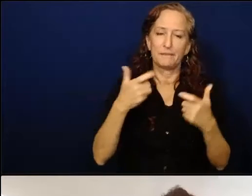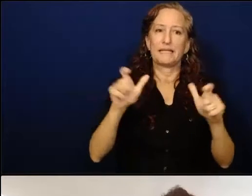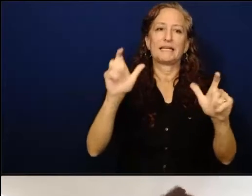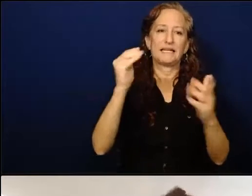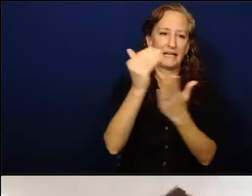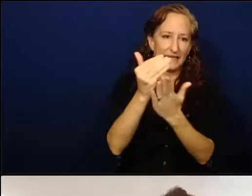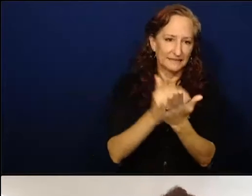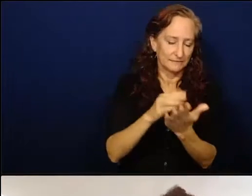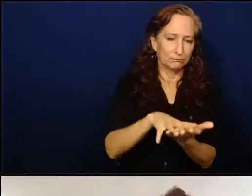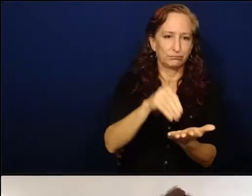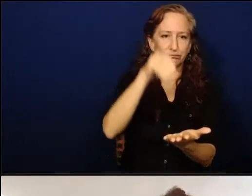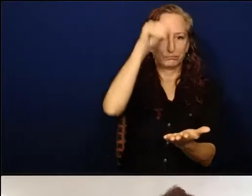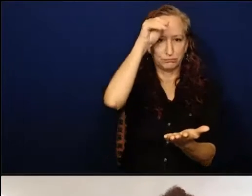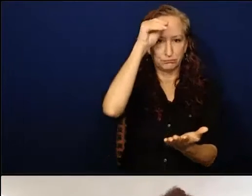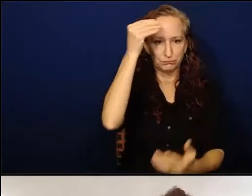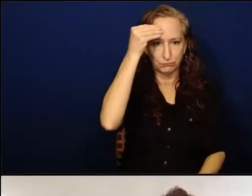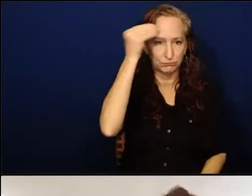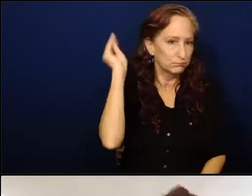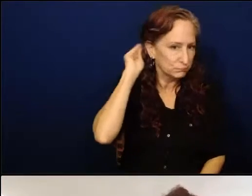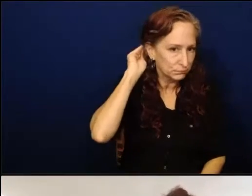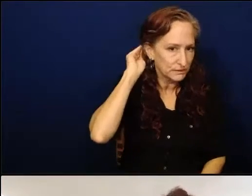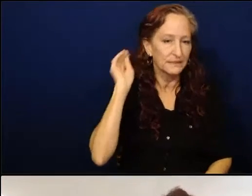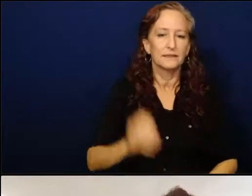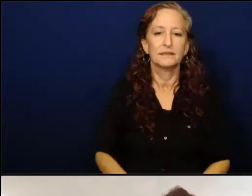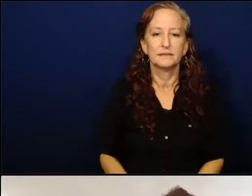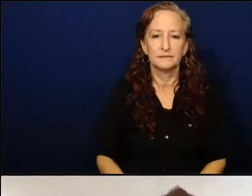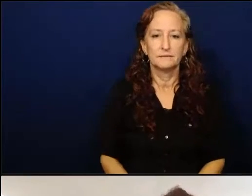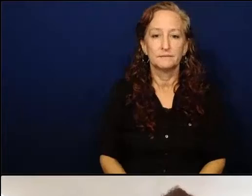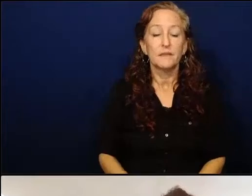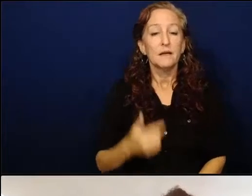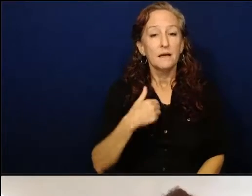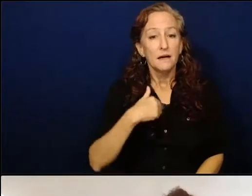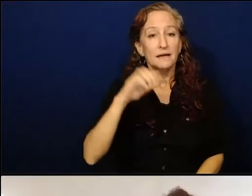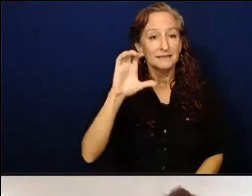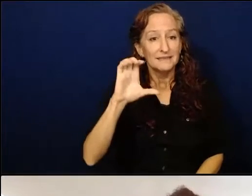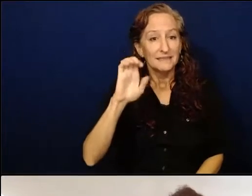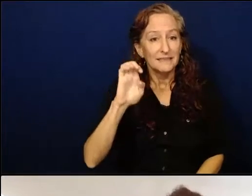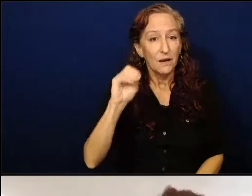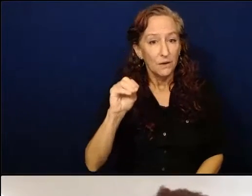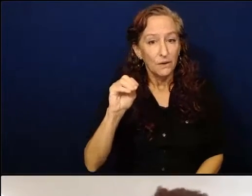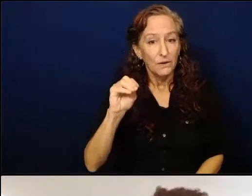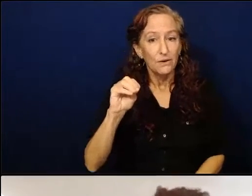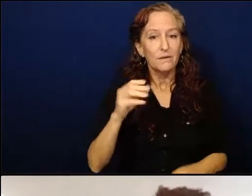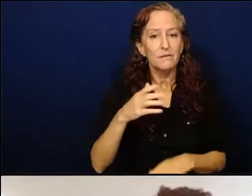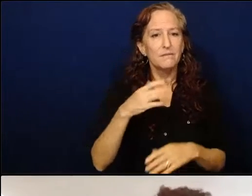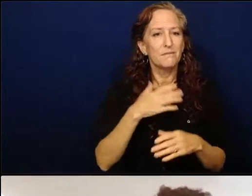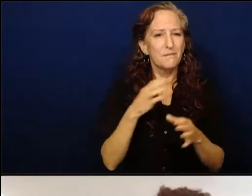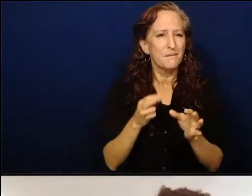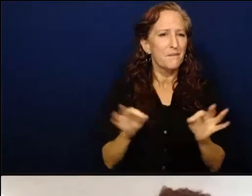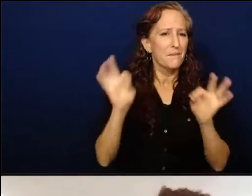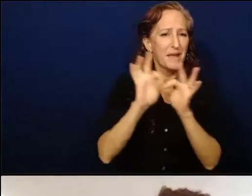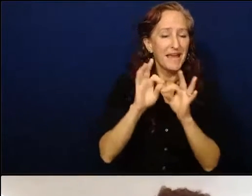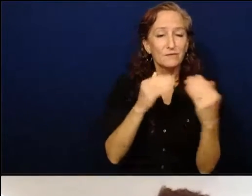learned. I think as the CEO, ultimately your main job at the end of the day is making